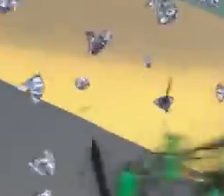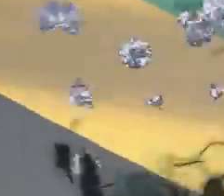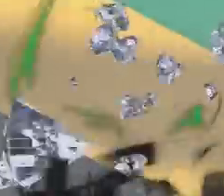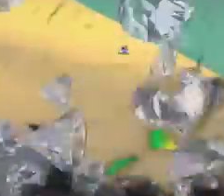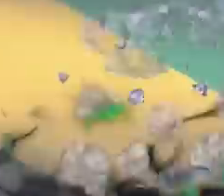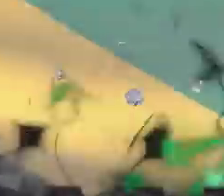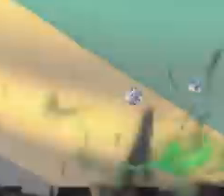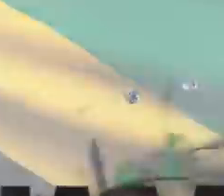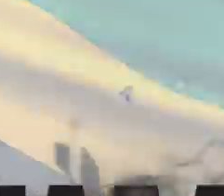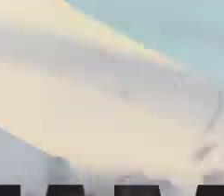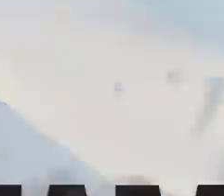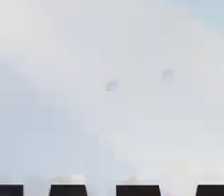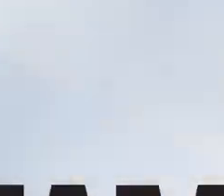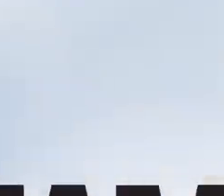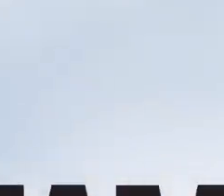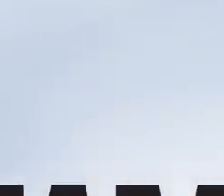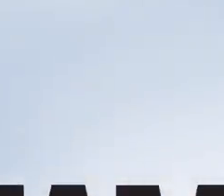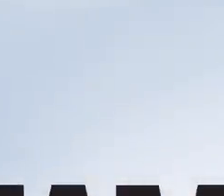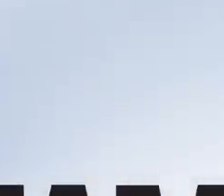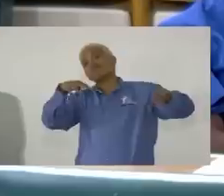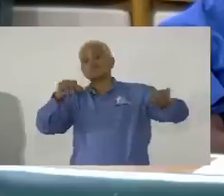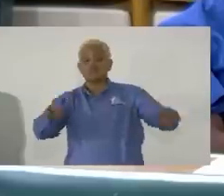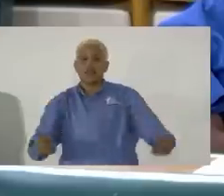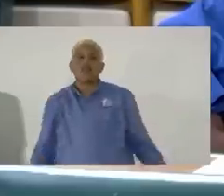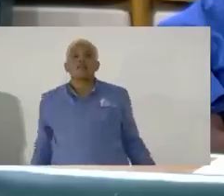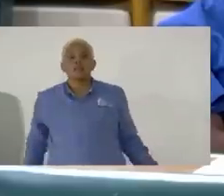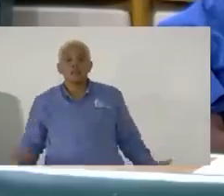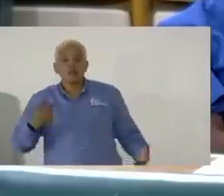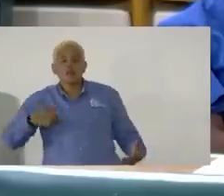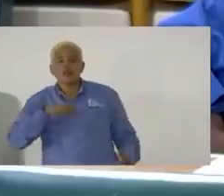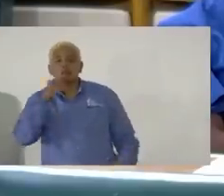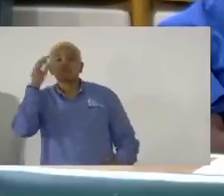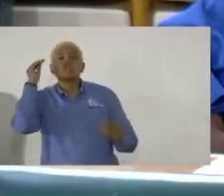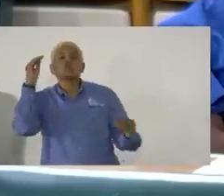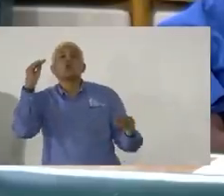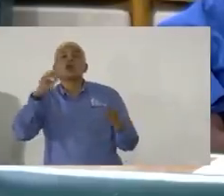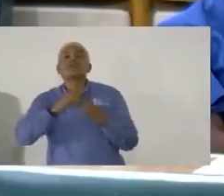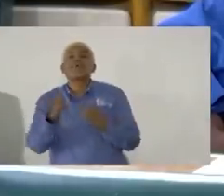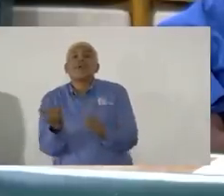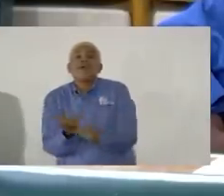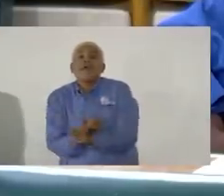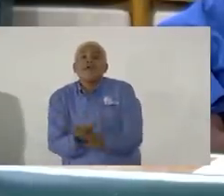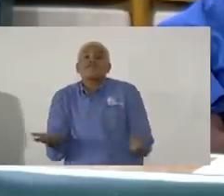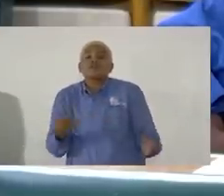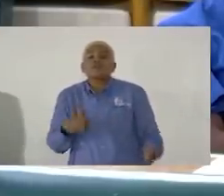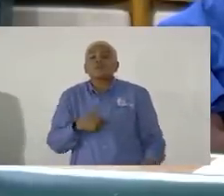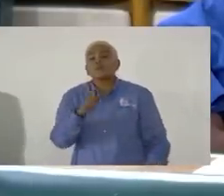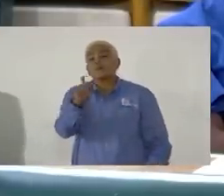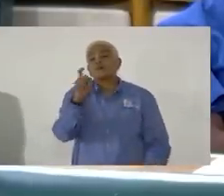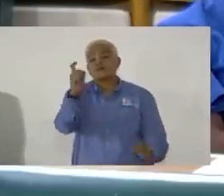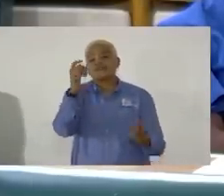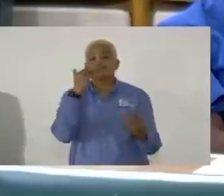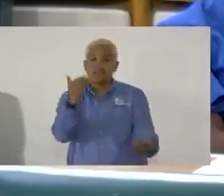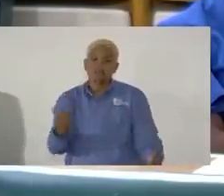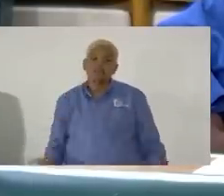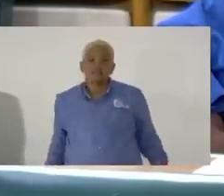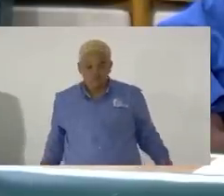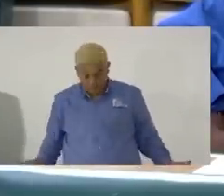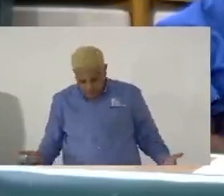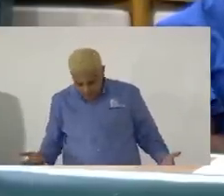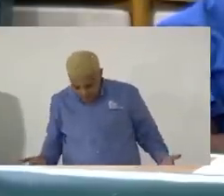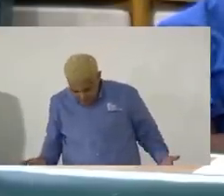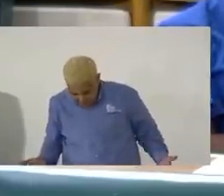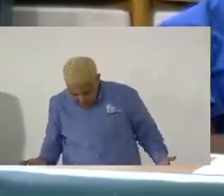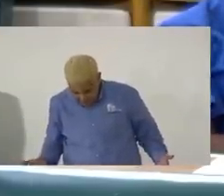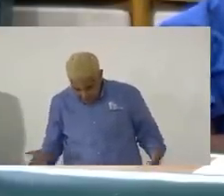close off the month on July 31. We have been taught that in all things we must give thanks.